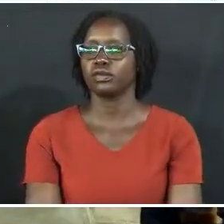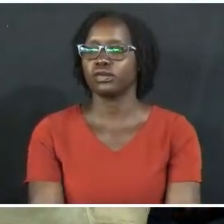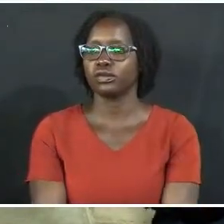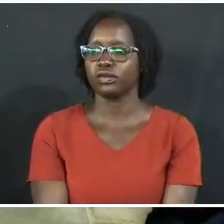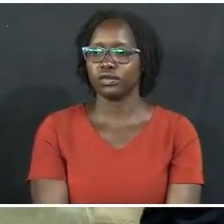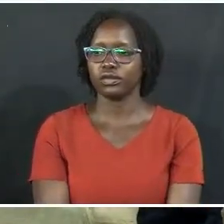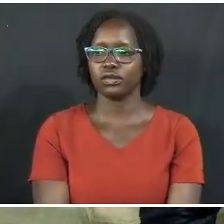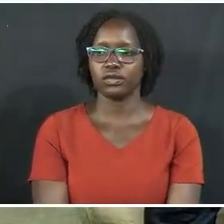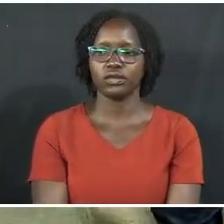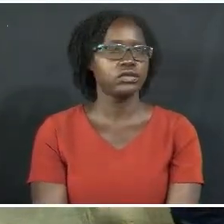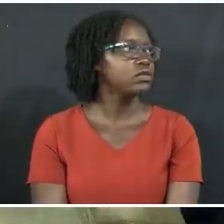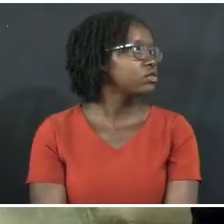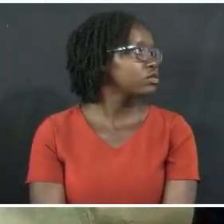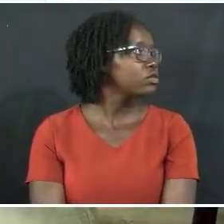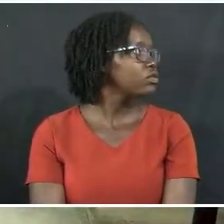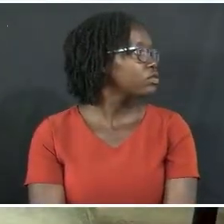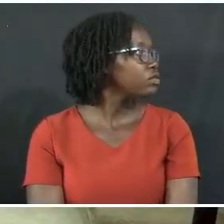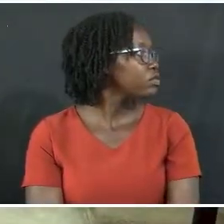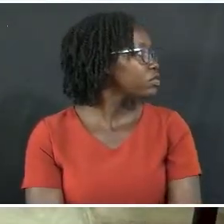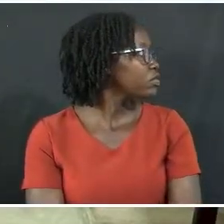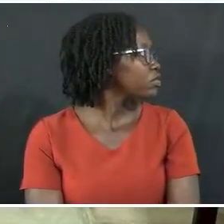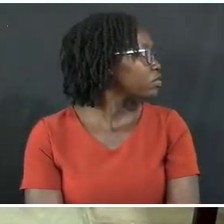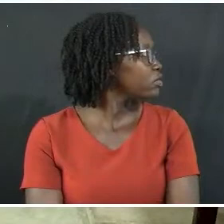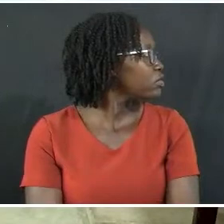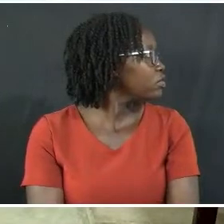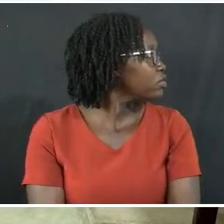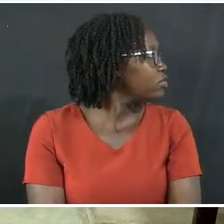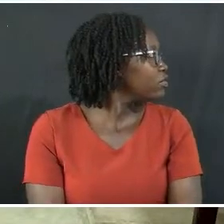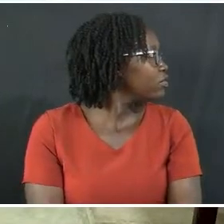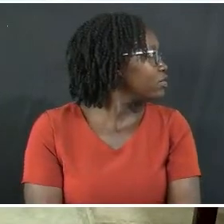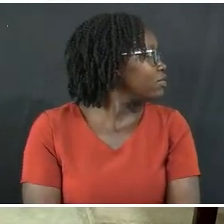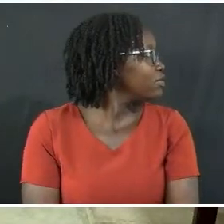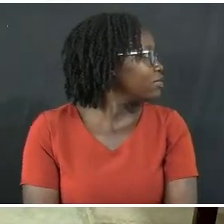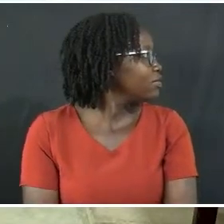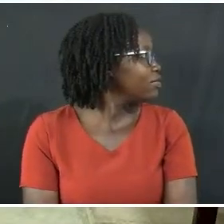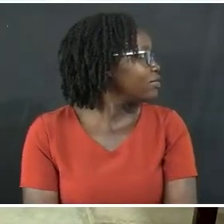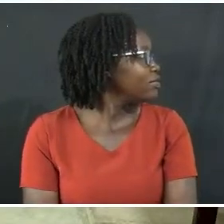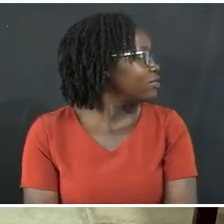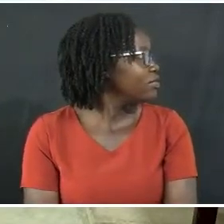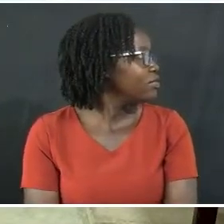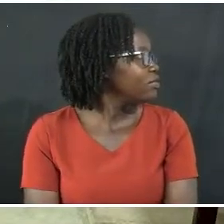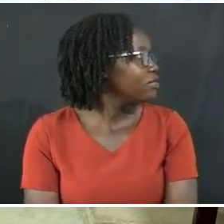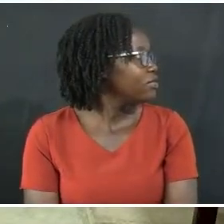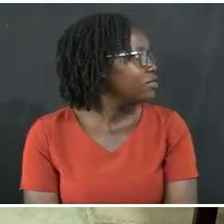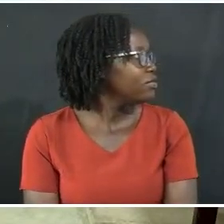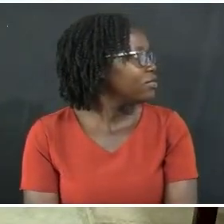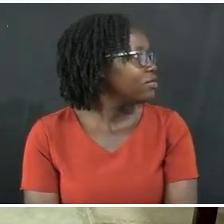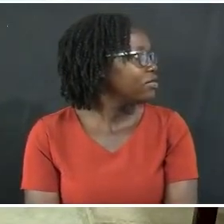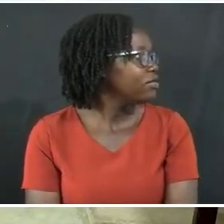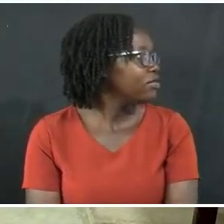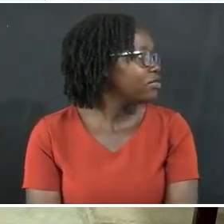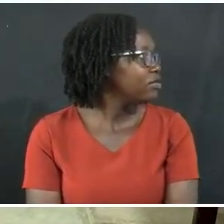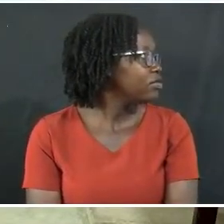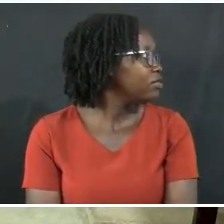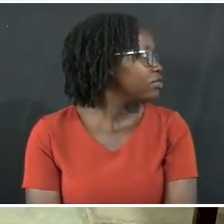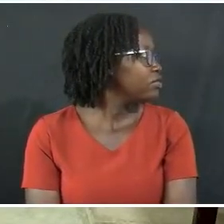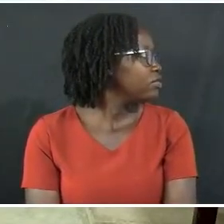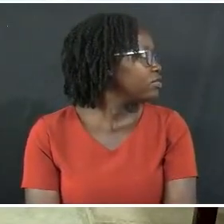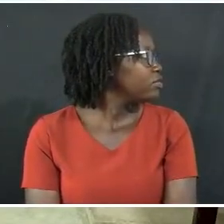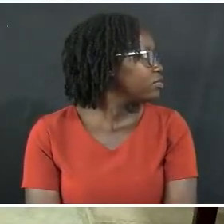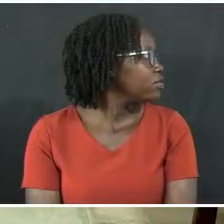I can give you roses. How many of you want the roses? You want it? May God bless you. If you want a